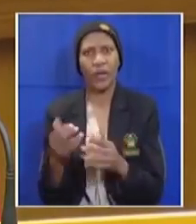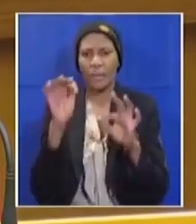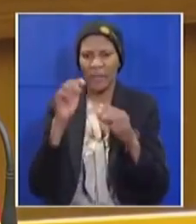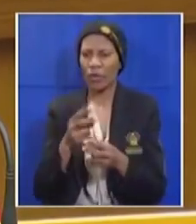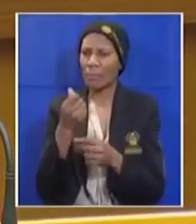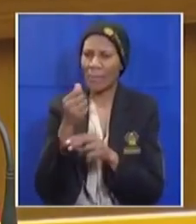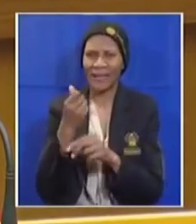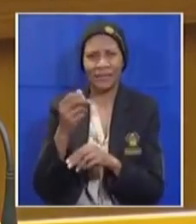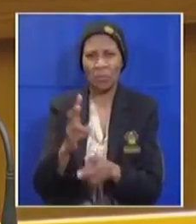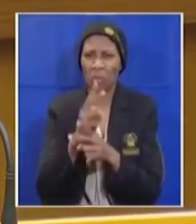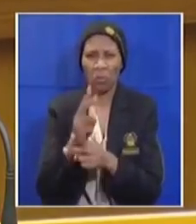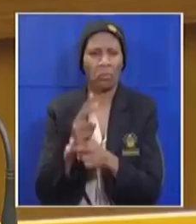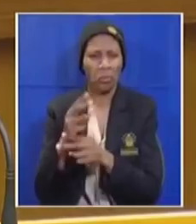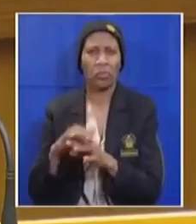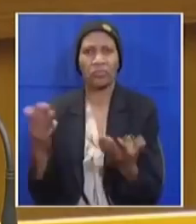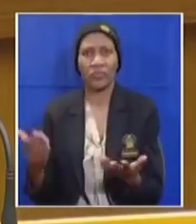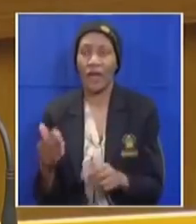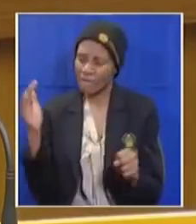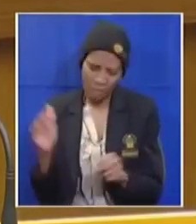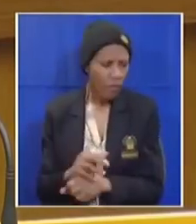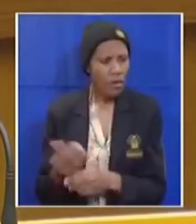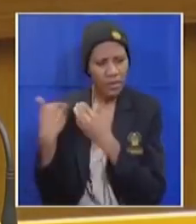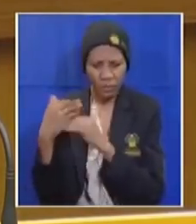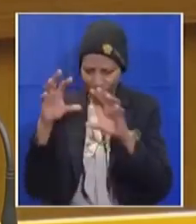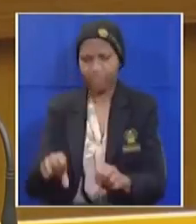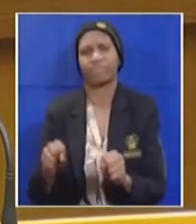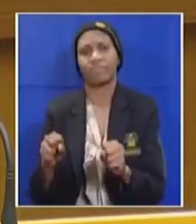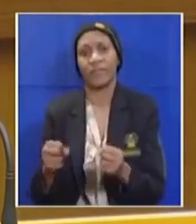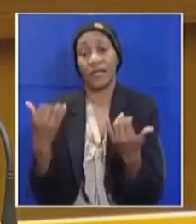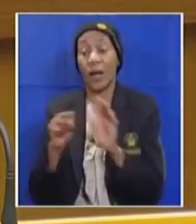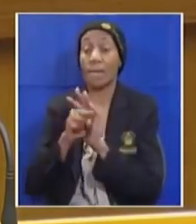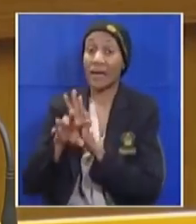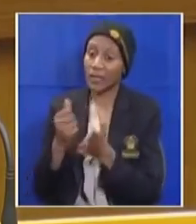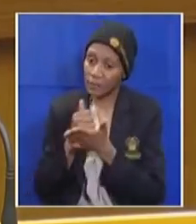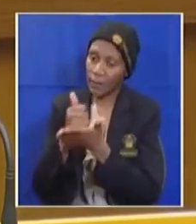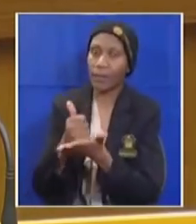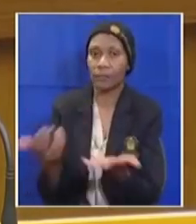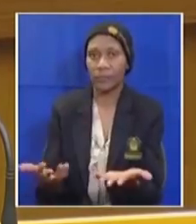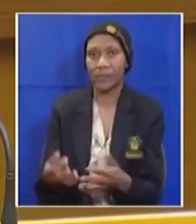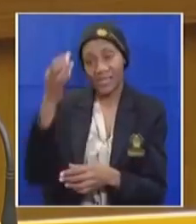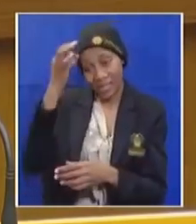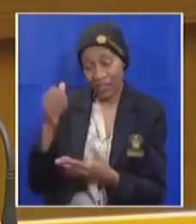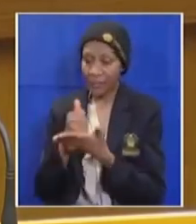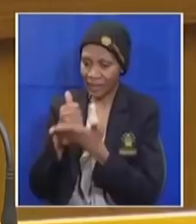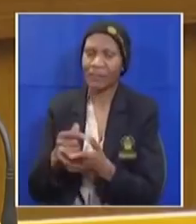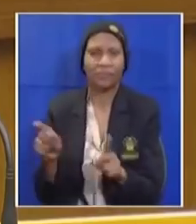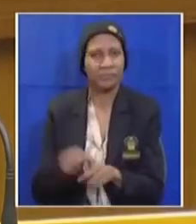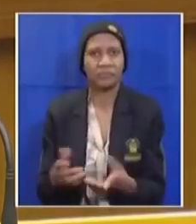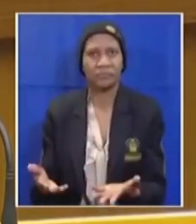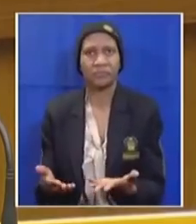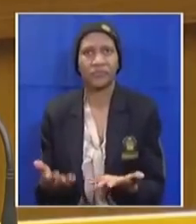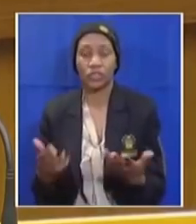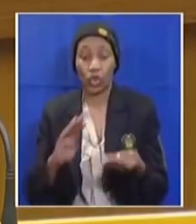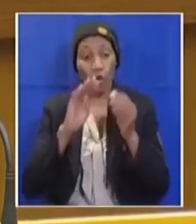over-indebtedness. They have taken full responsibility, and the credit market have helped government as well so that the